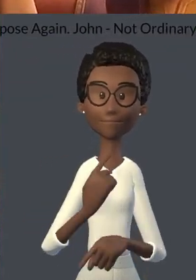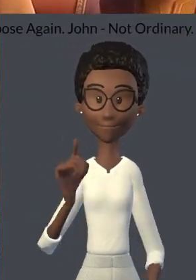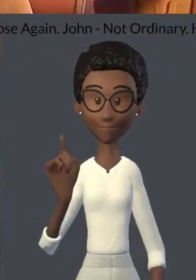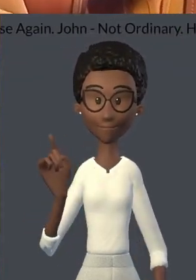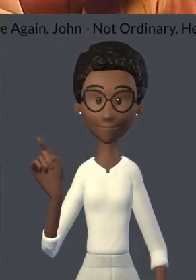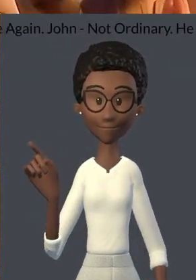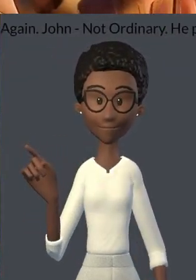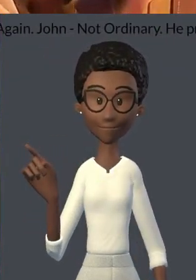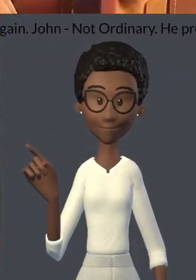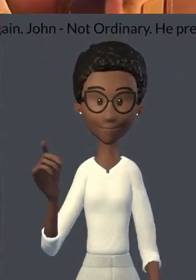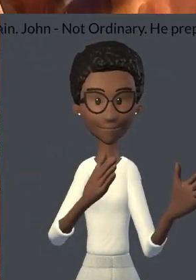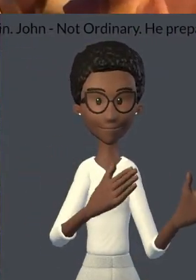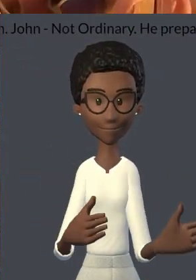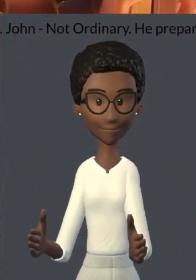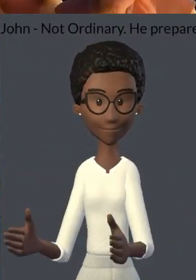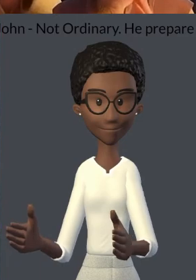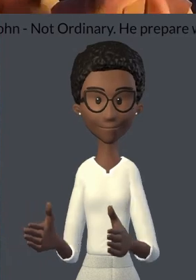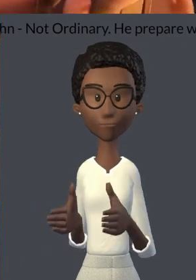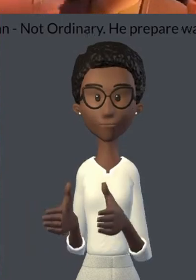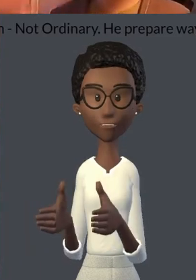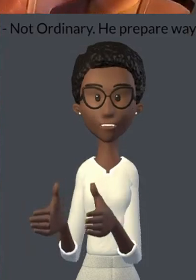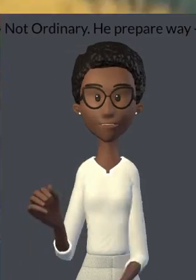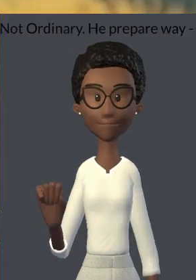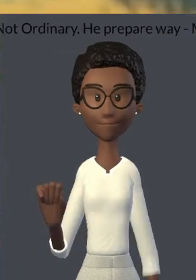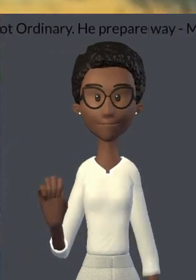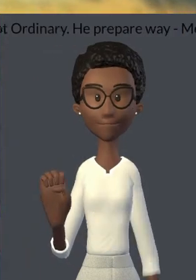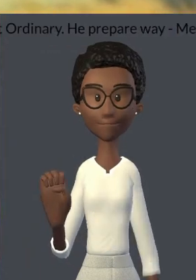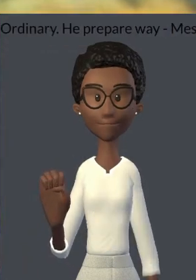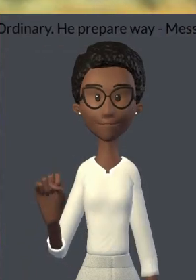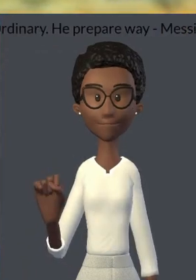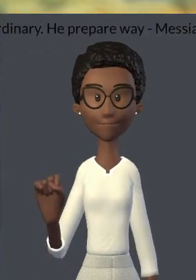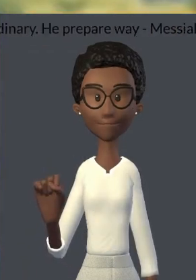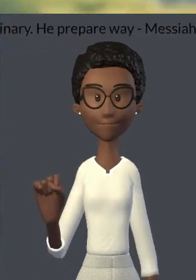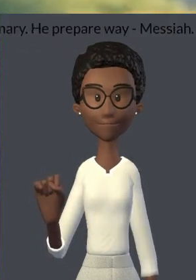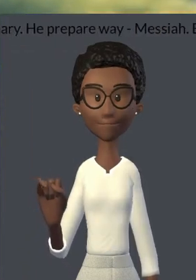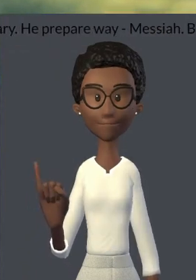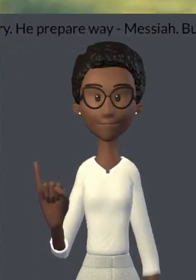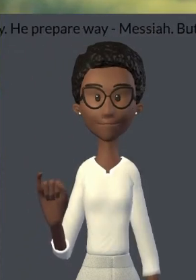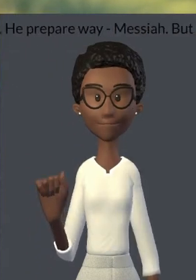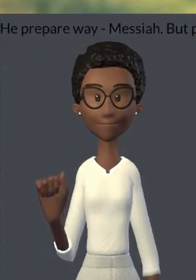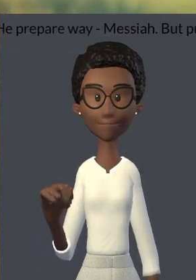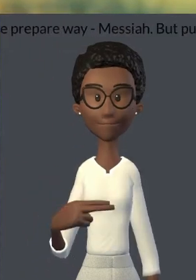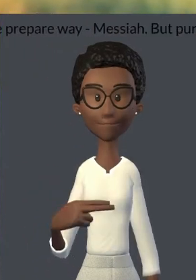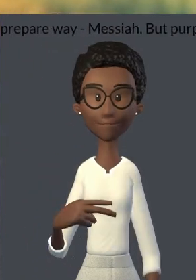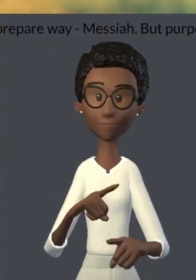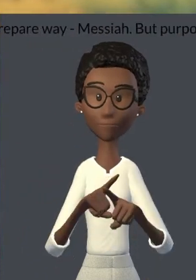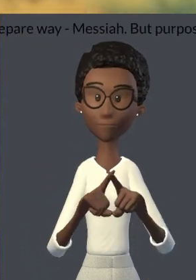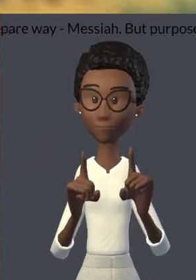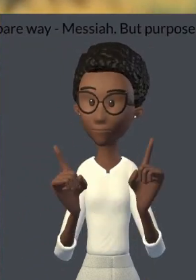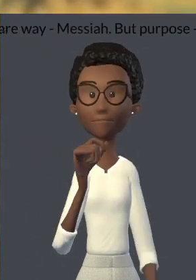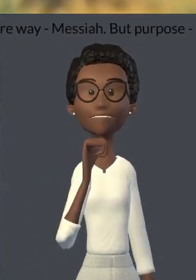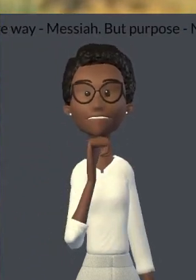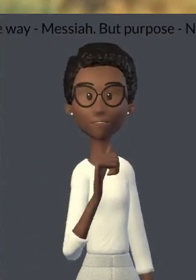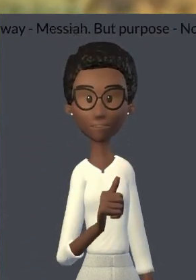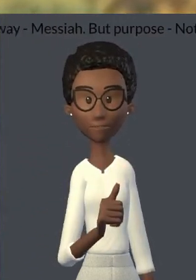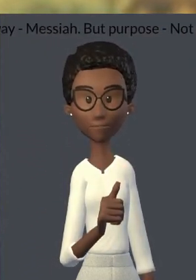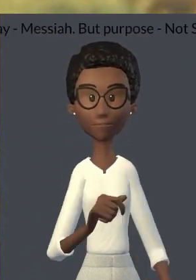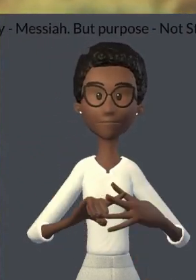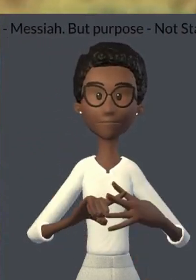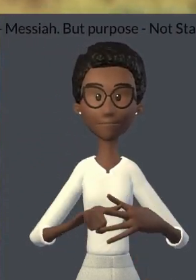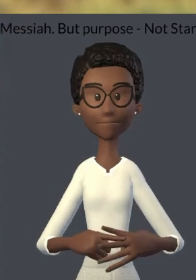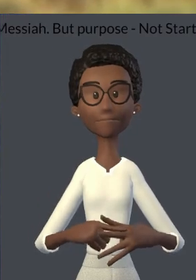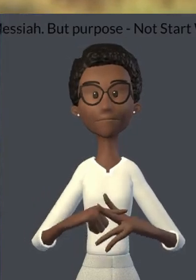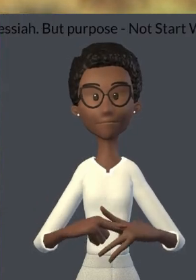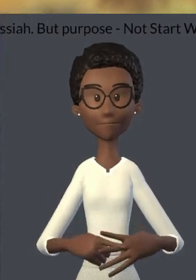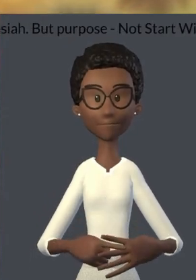be ordinary. He would prepare the way for the Messiah. But that purpose didn't begin